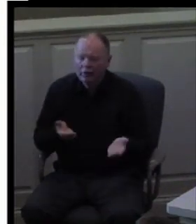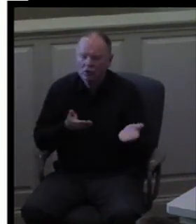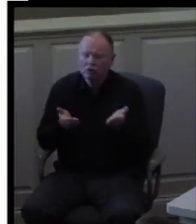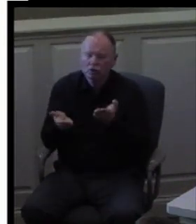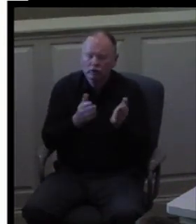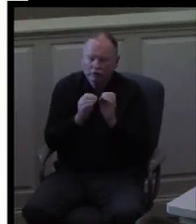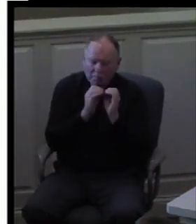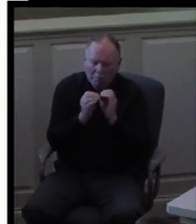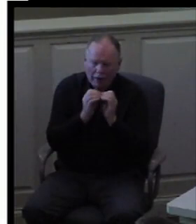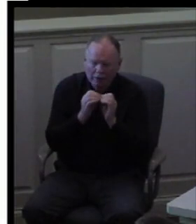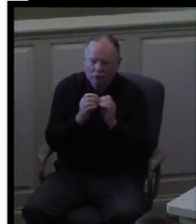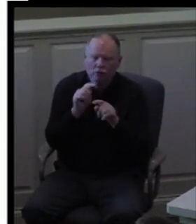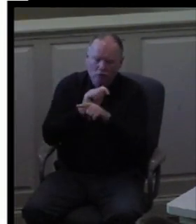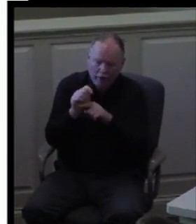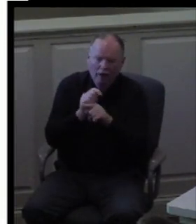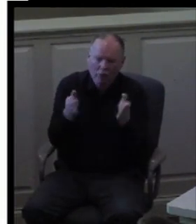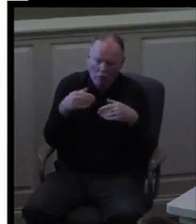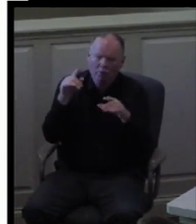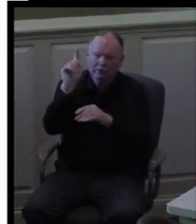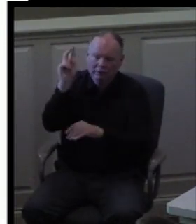some indoor training.